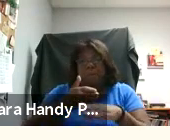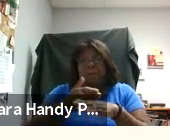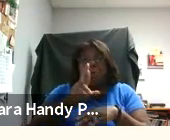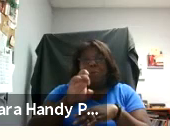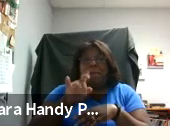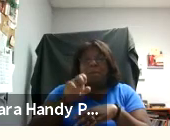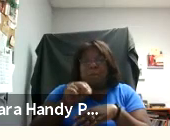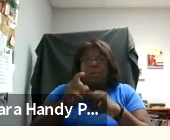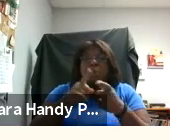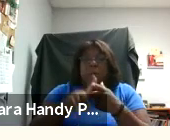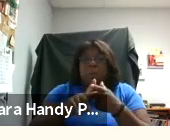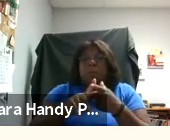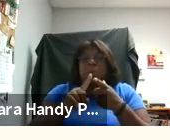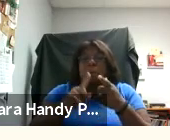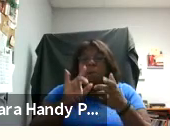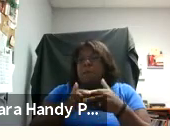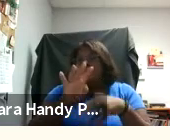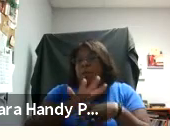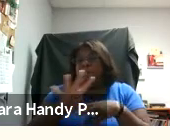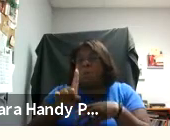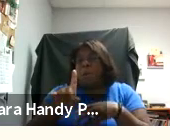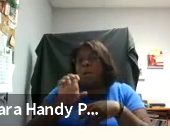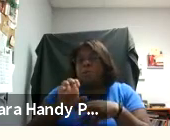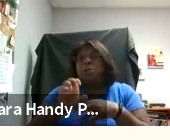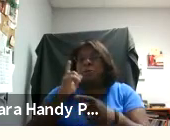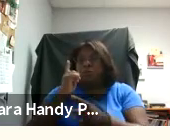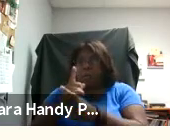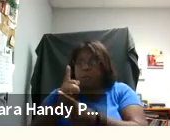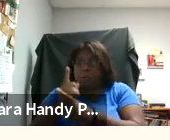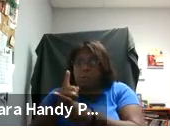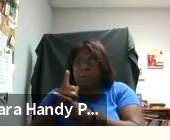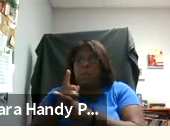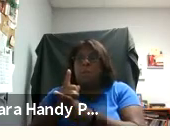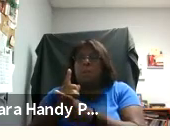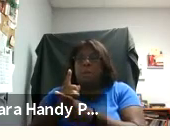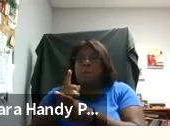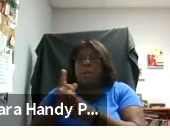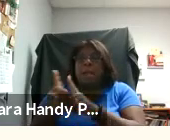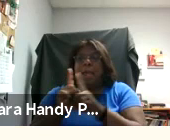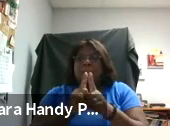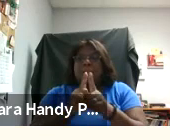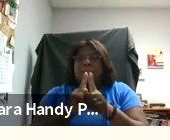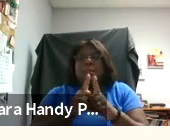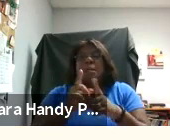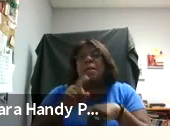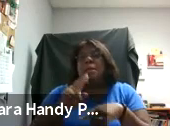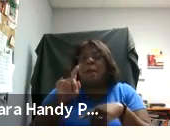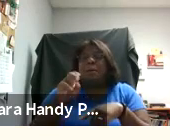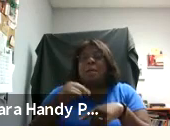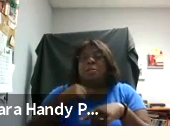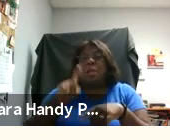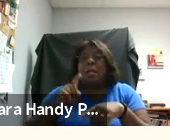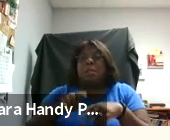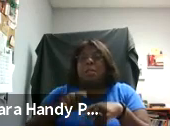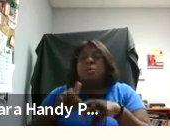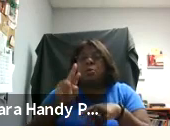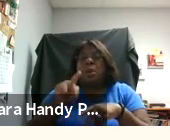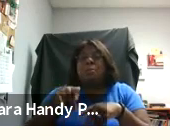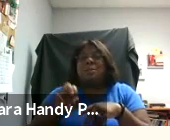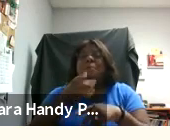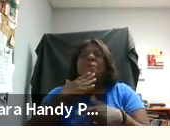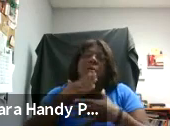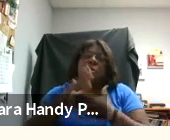that 44,100 is accurate as the ending allocation, but I need to update that. Thank you. Some of my